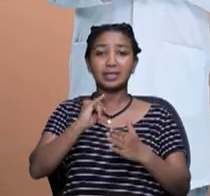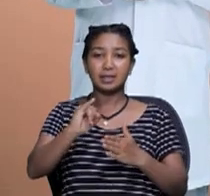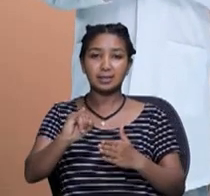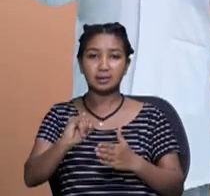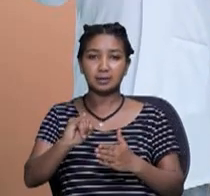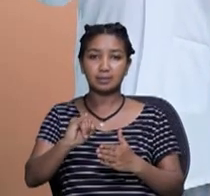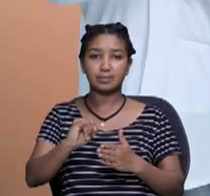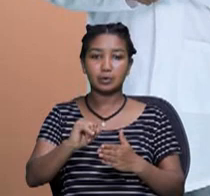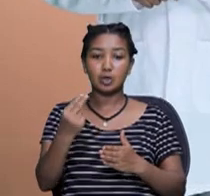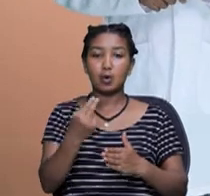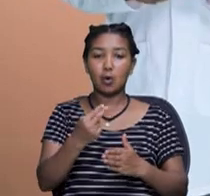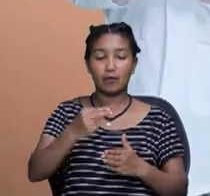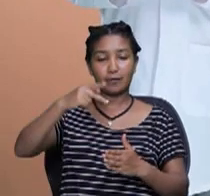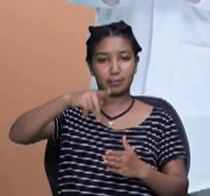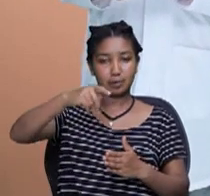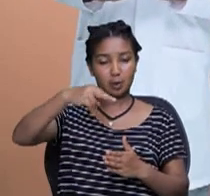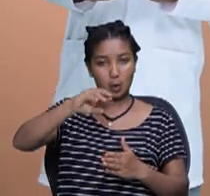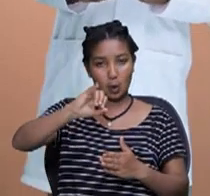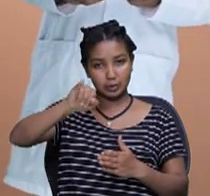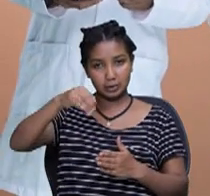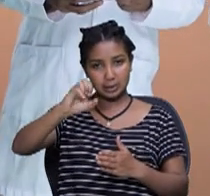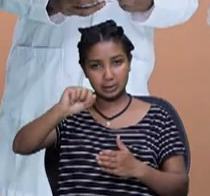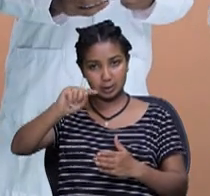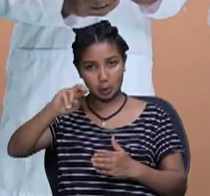is the role of progesterone and estrogen?